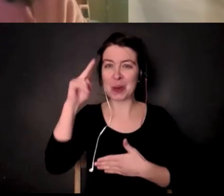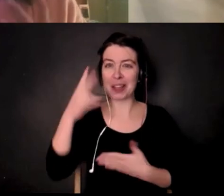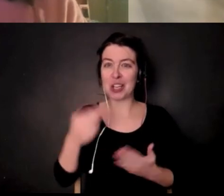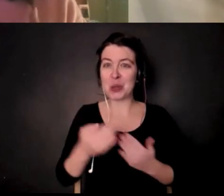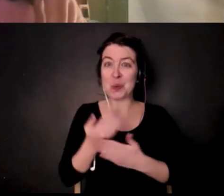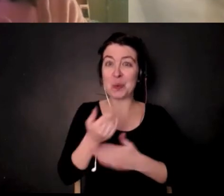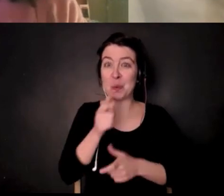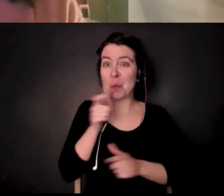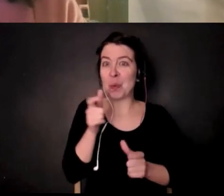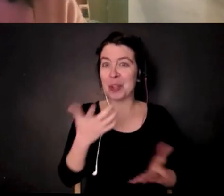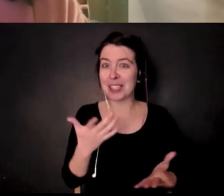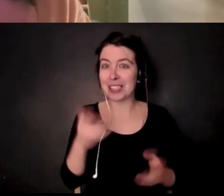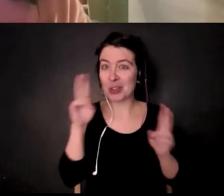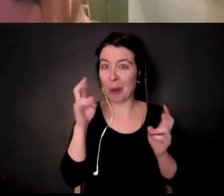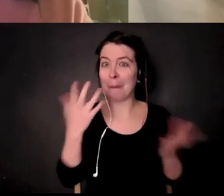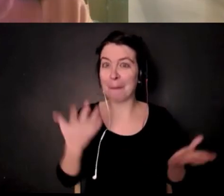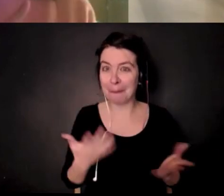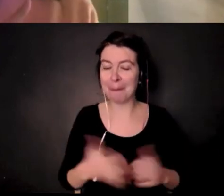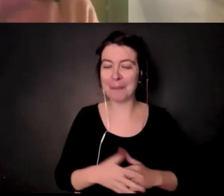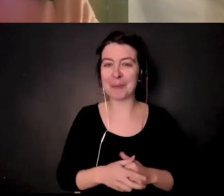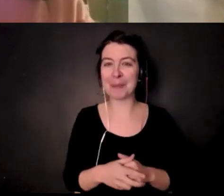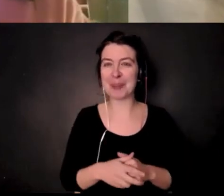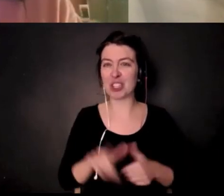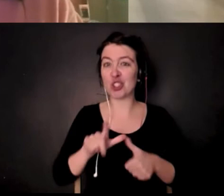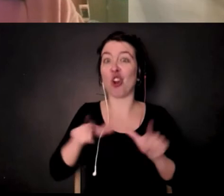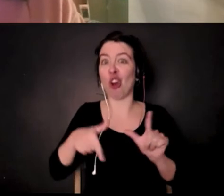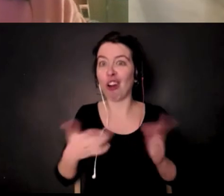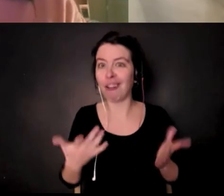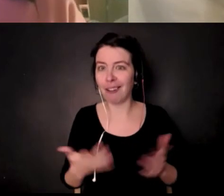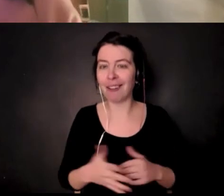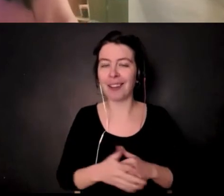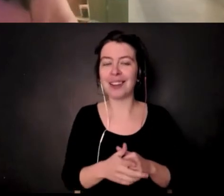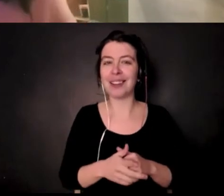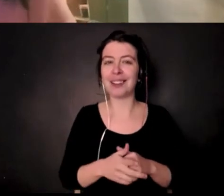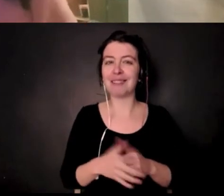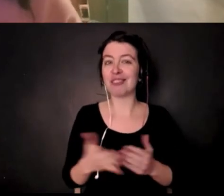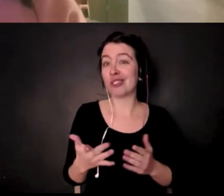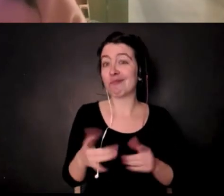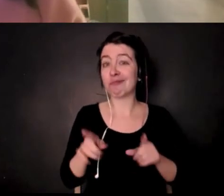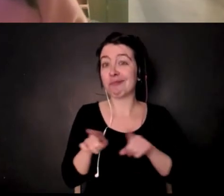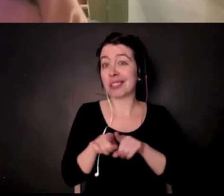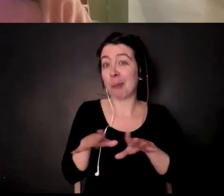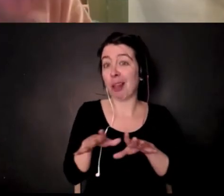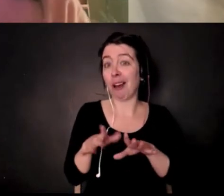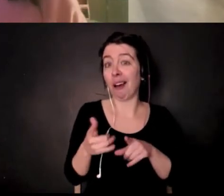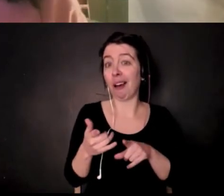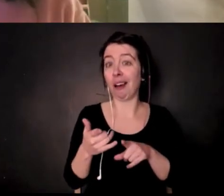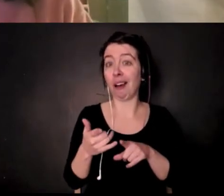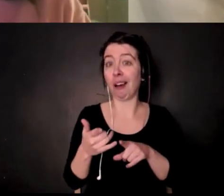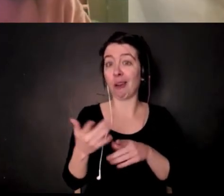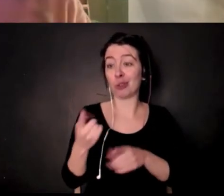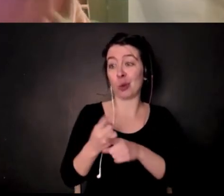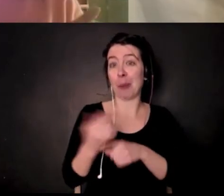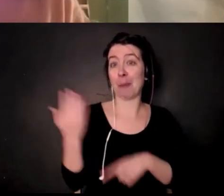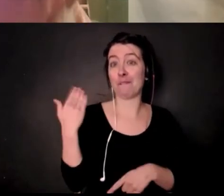that's kind of like what we're aiming towards, and what we would and what you were saying earlier, it may not be anything that we publish. It might just be for